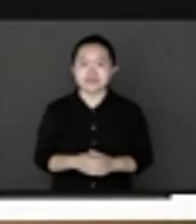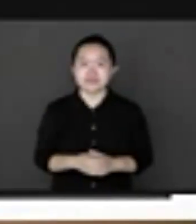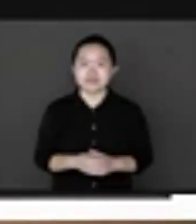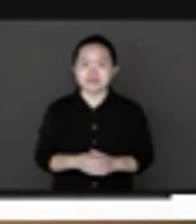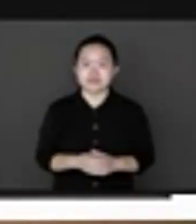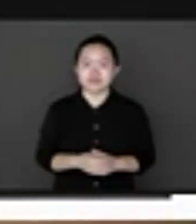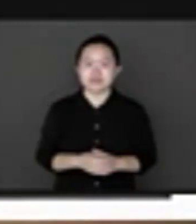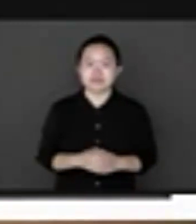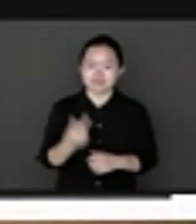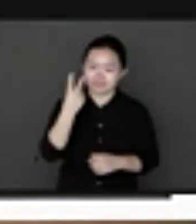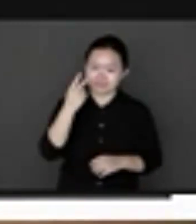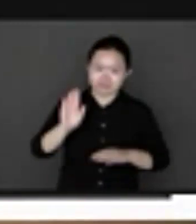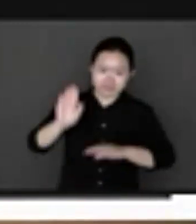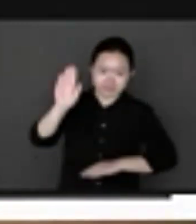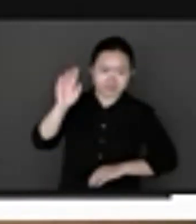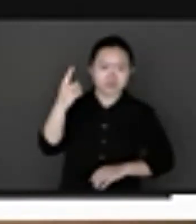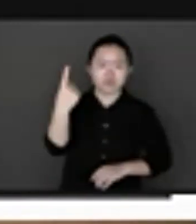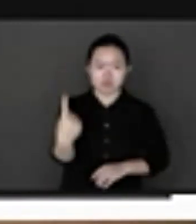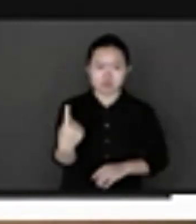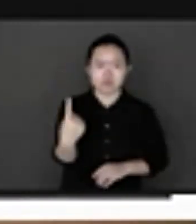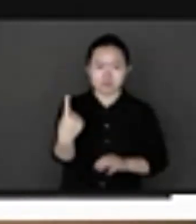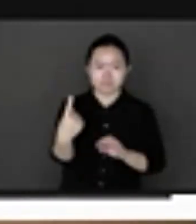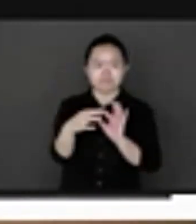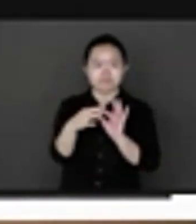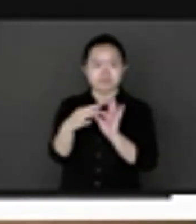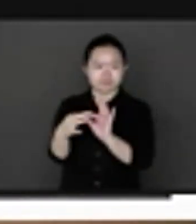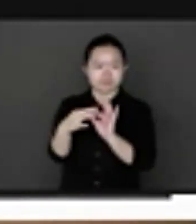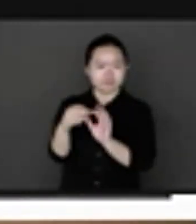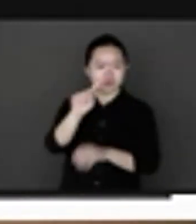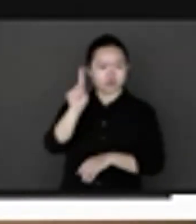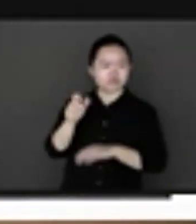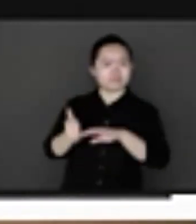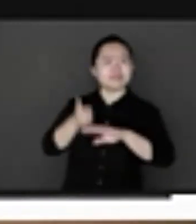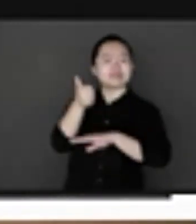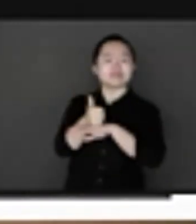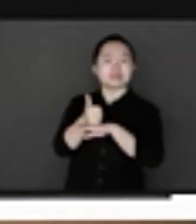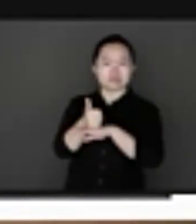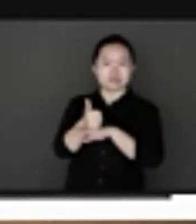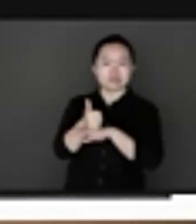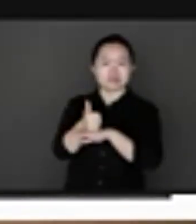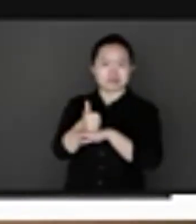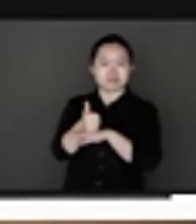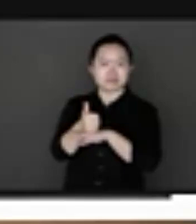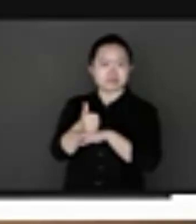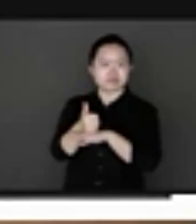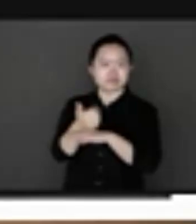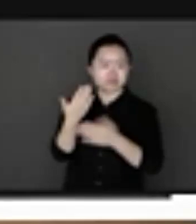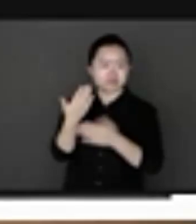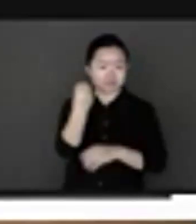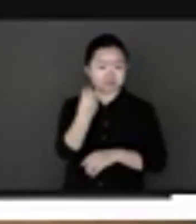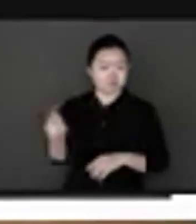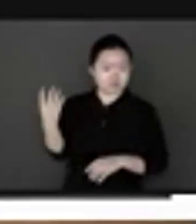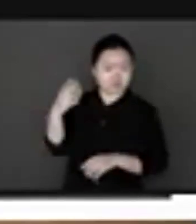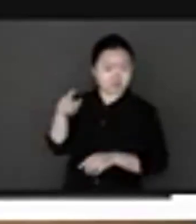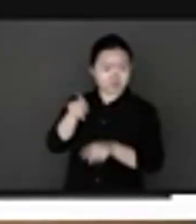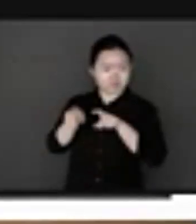about the settings. Maybe you can go back, whoever is doing the. So about